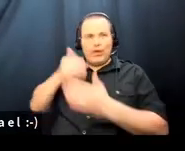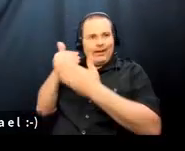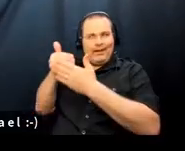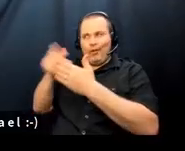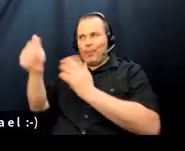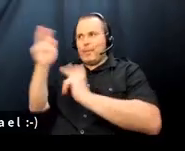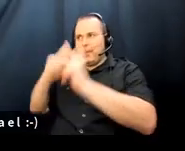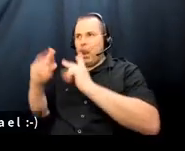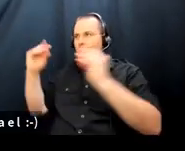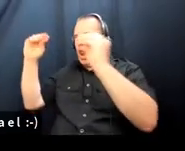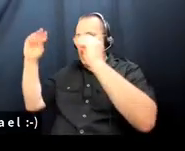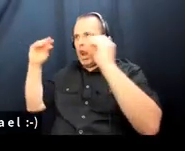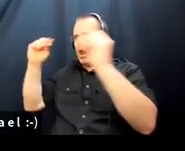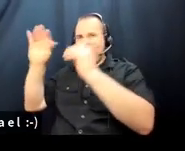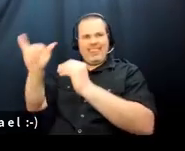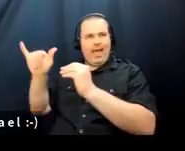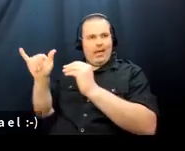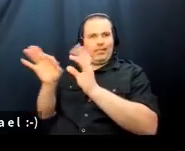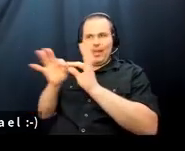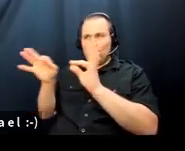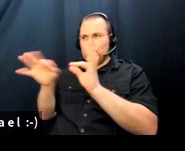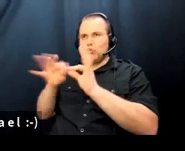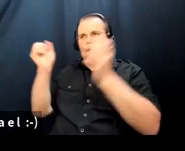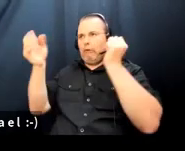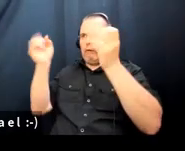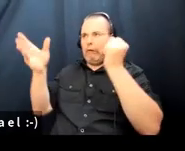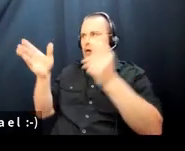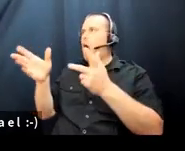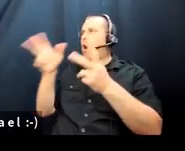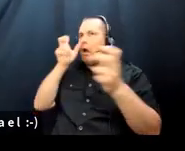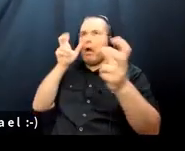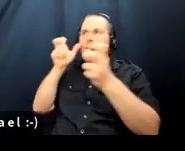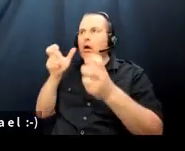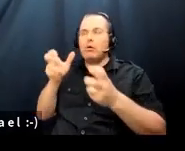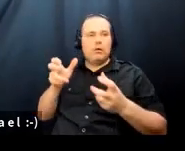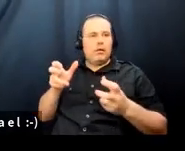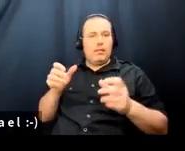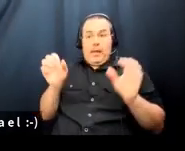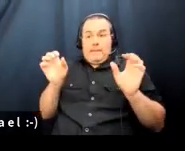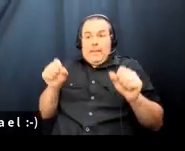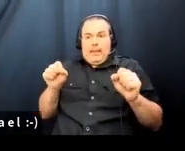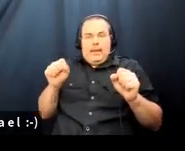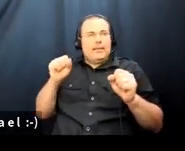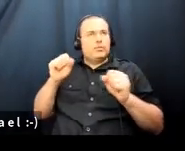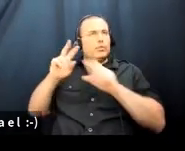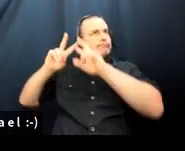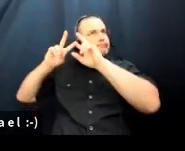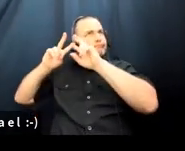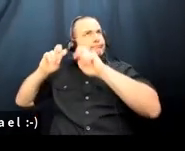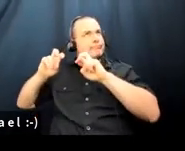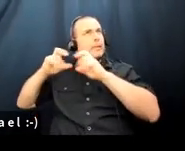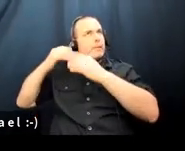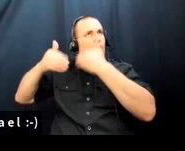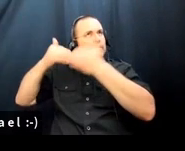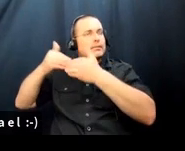language. So the ability to process an accent, say from another part of the